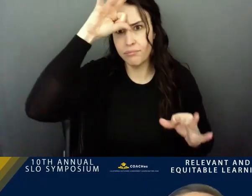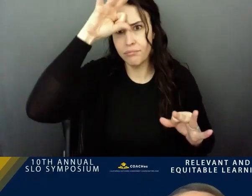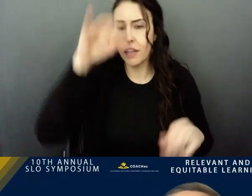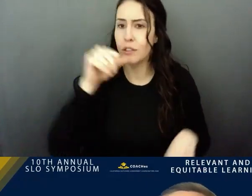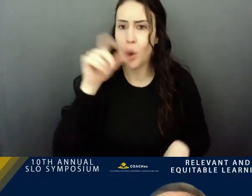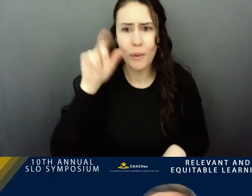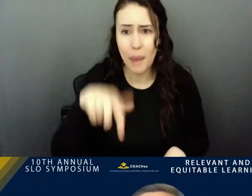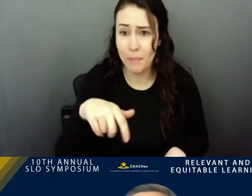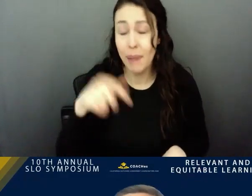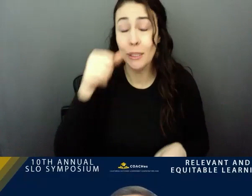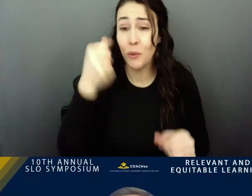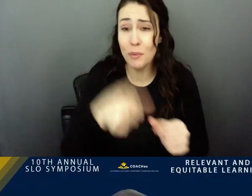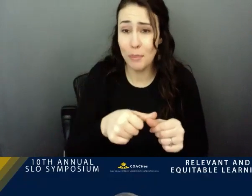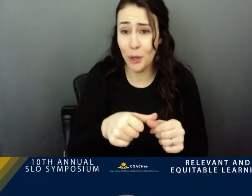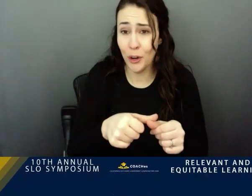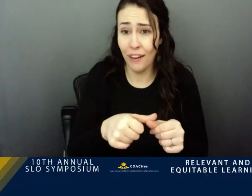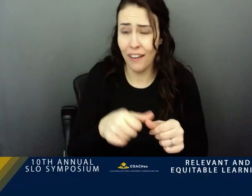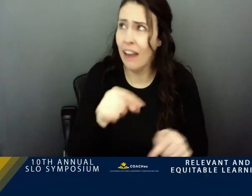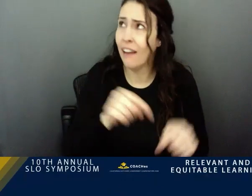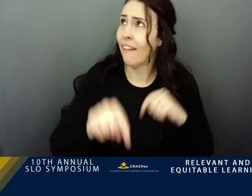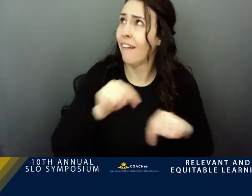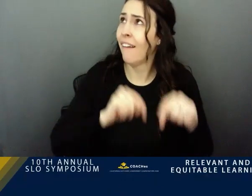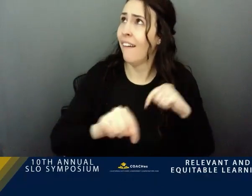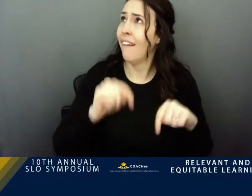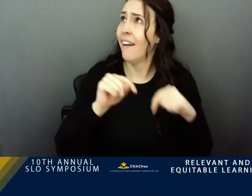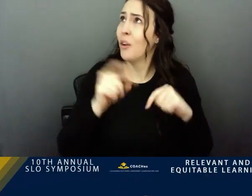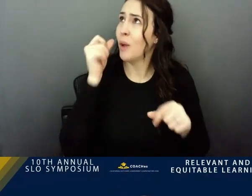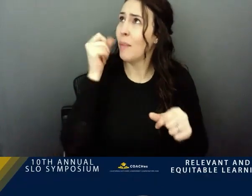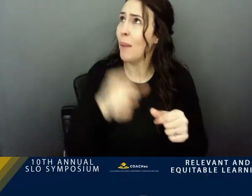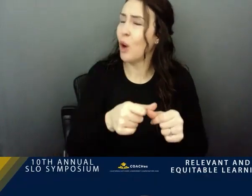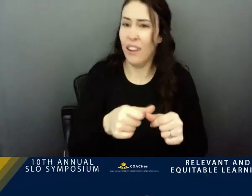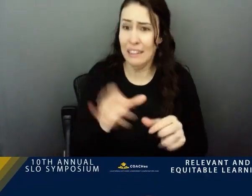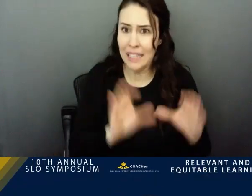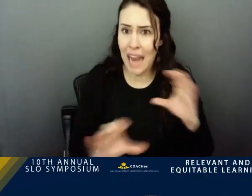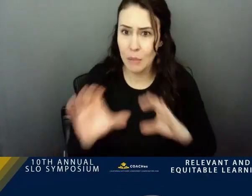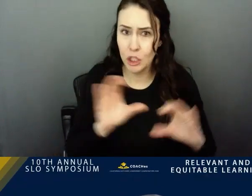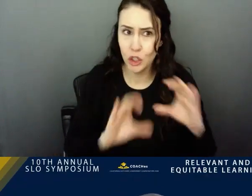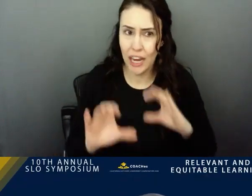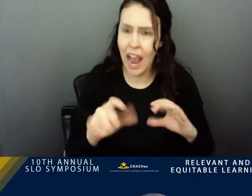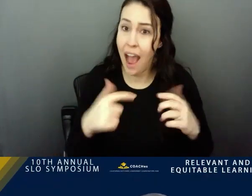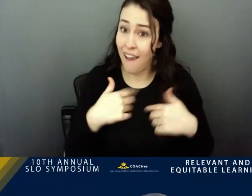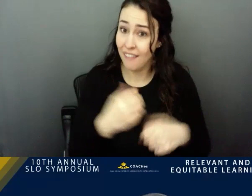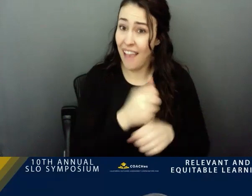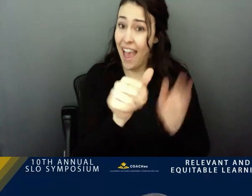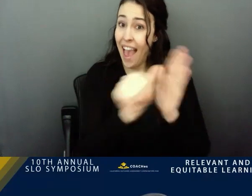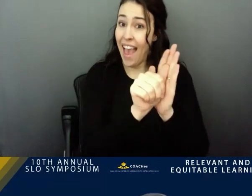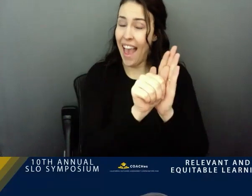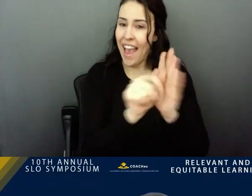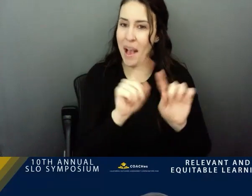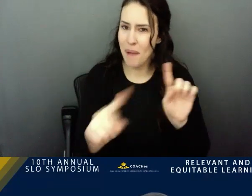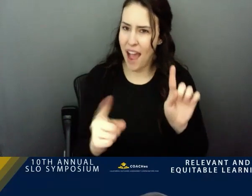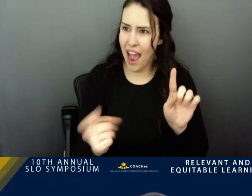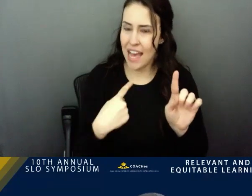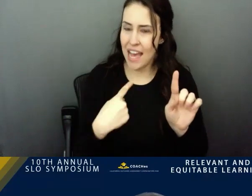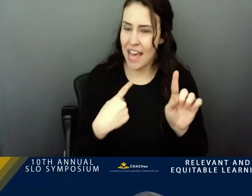back and tell you, you know, I'm thinking about, you know, chemistry. I'm looking at you. I got an A in chemistry. But if you ask me what any of those